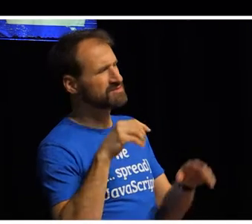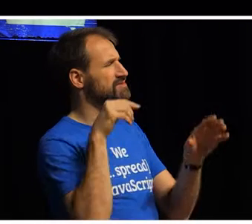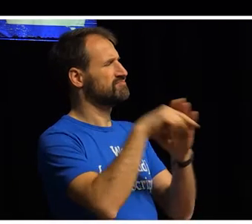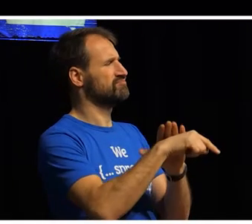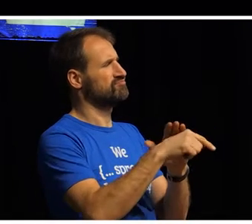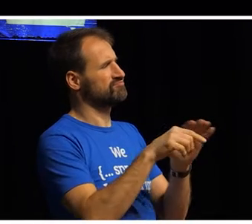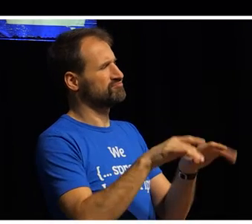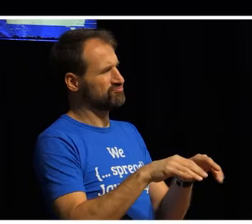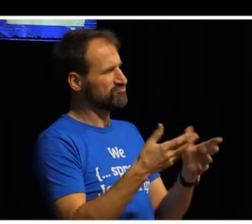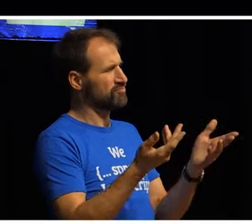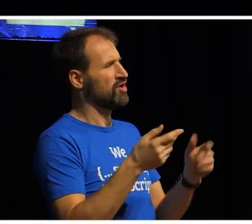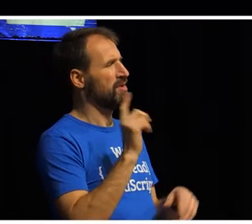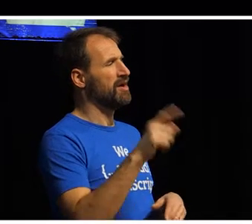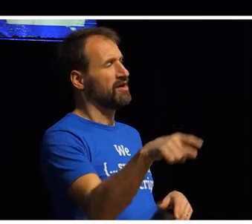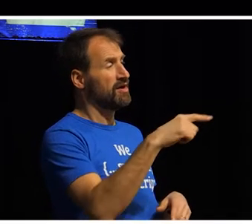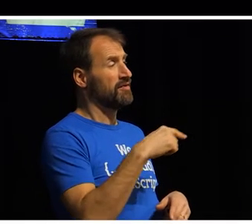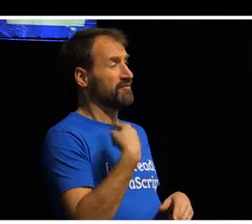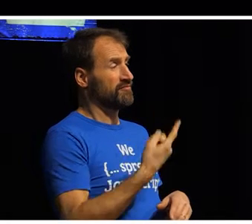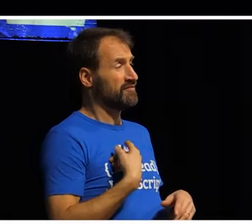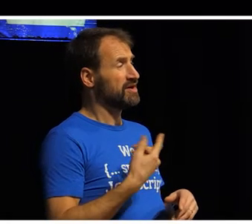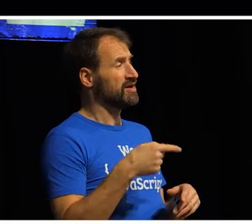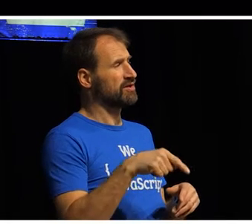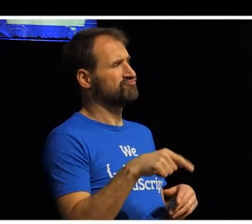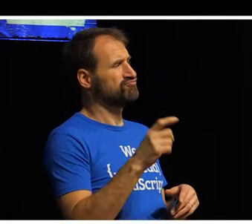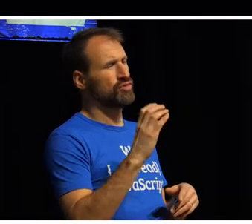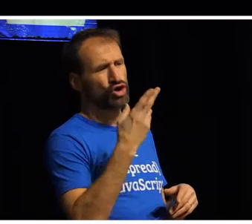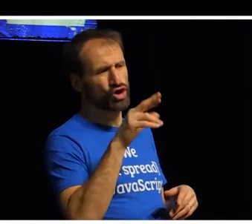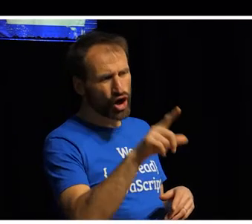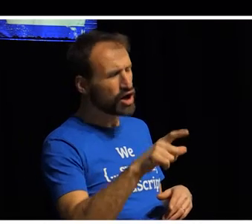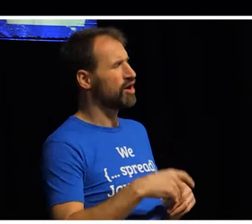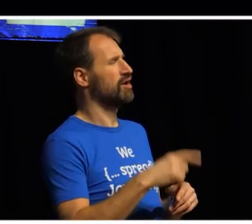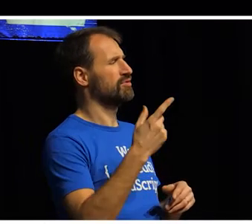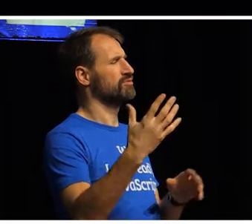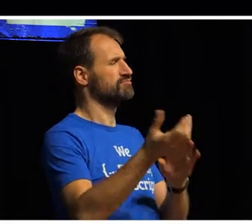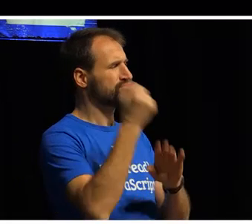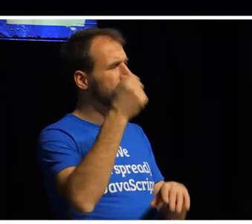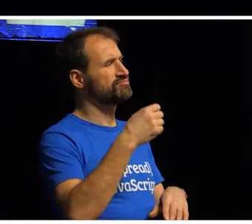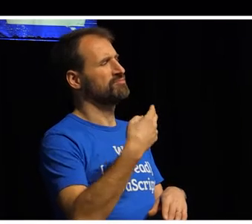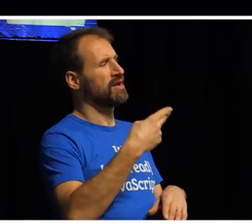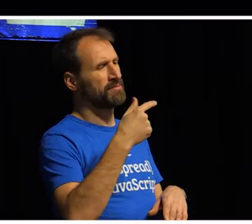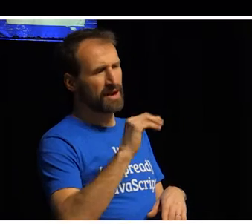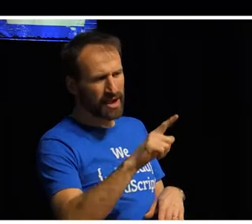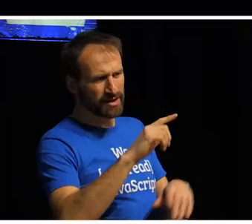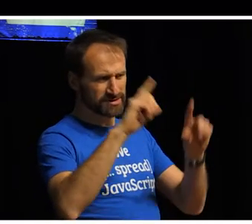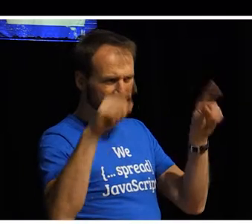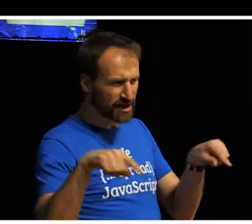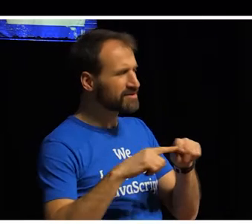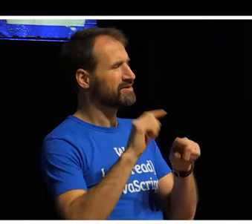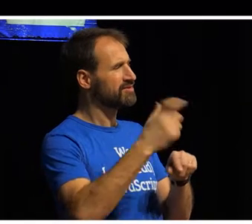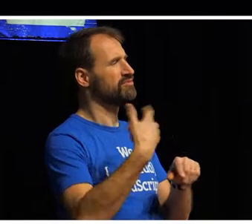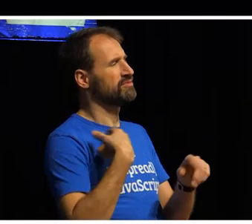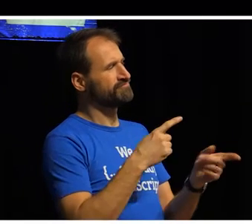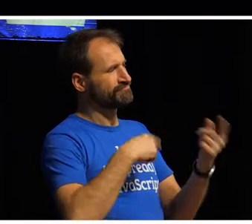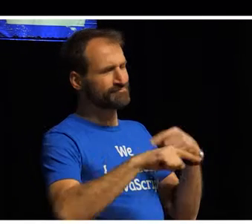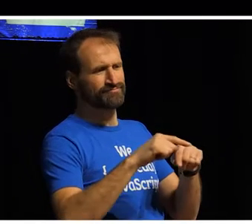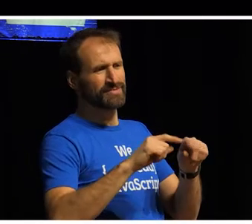typing but if we go on and we do a curl and we fetch the about HTML page we're switching to the to the terminal because the